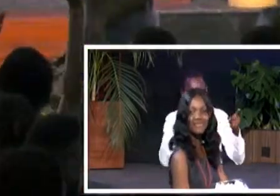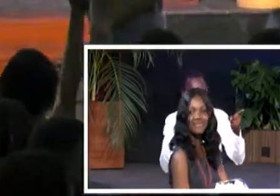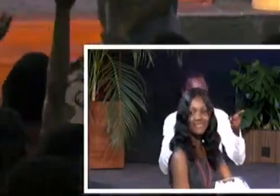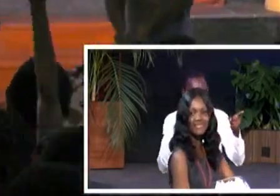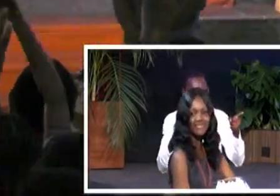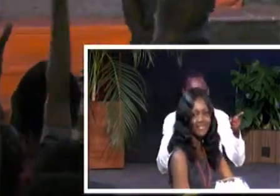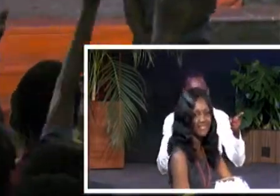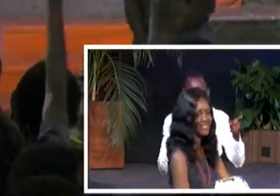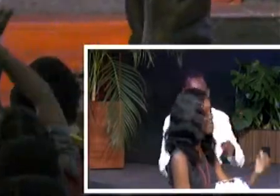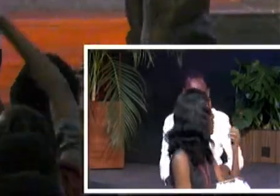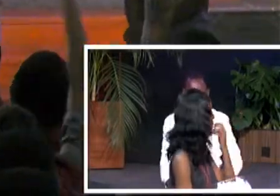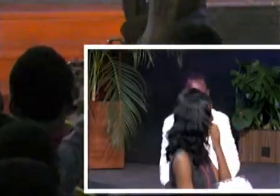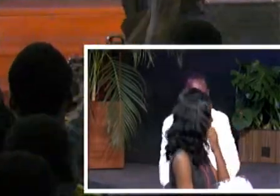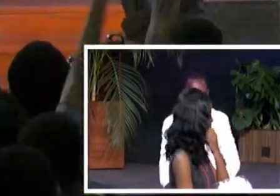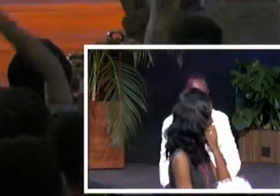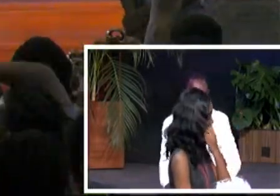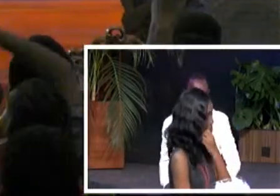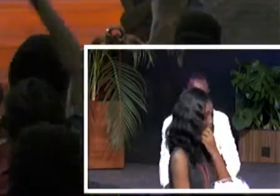Oh.